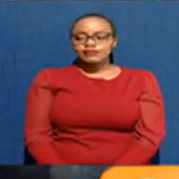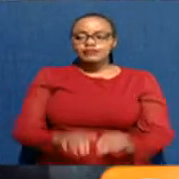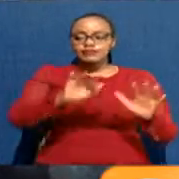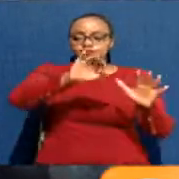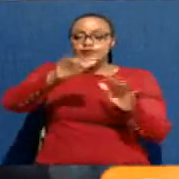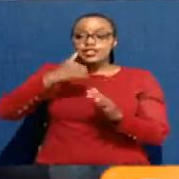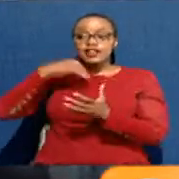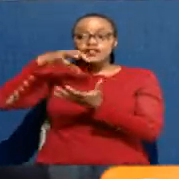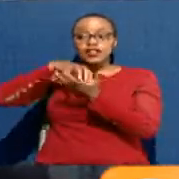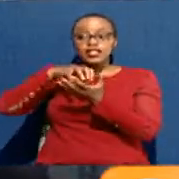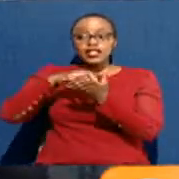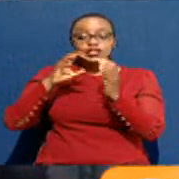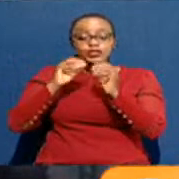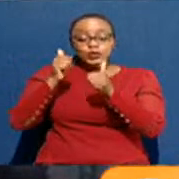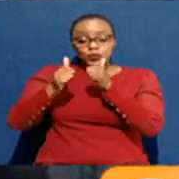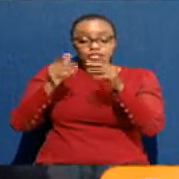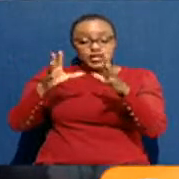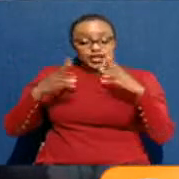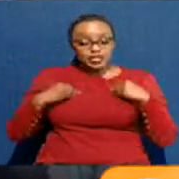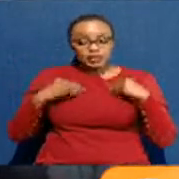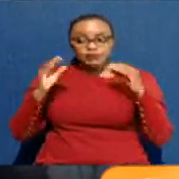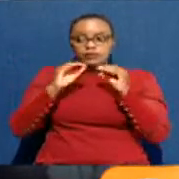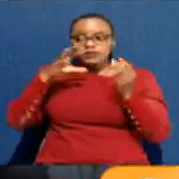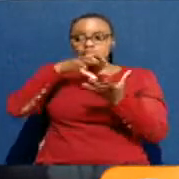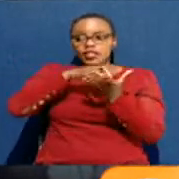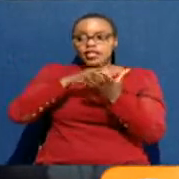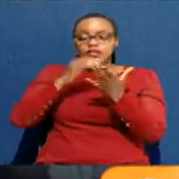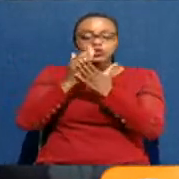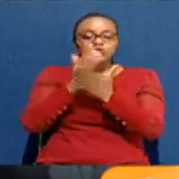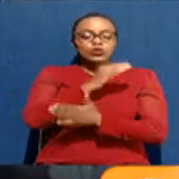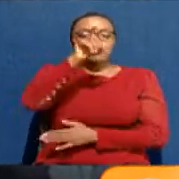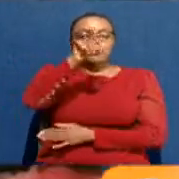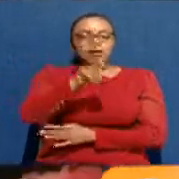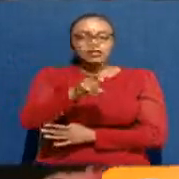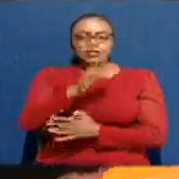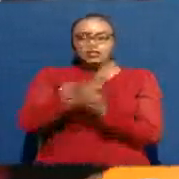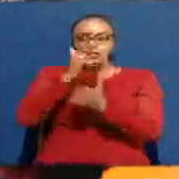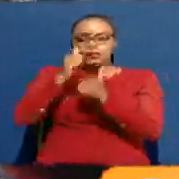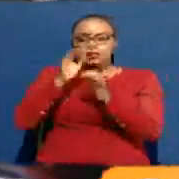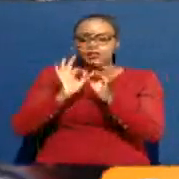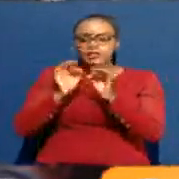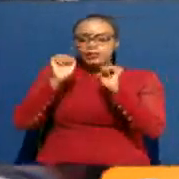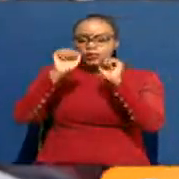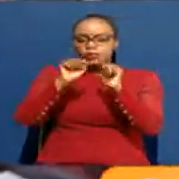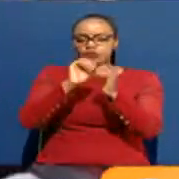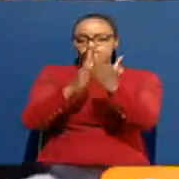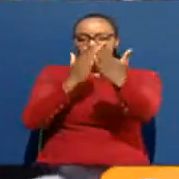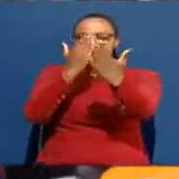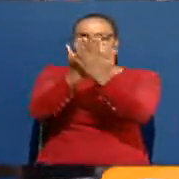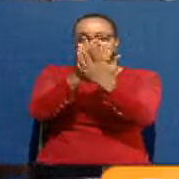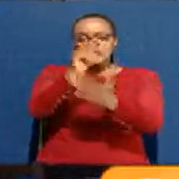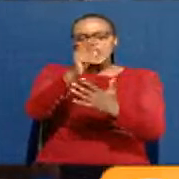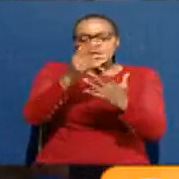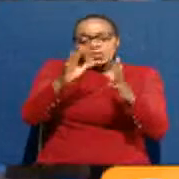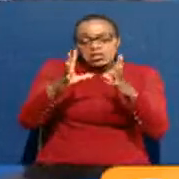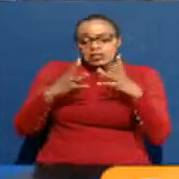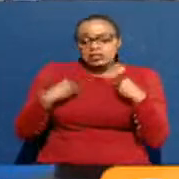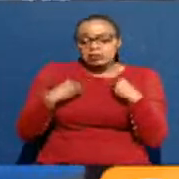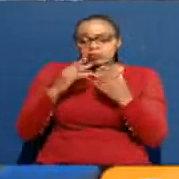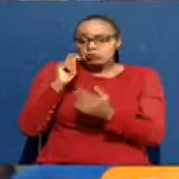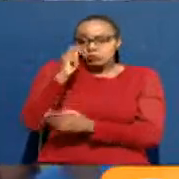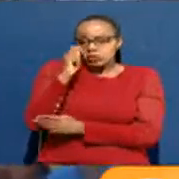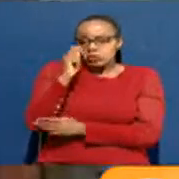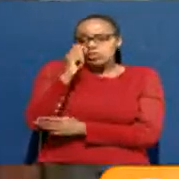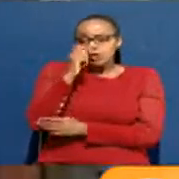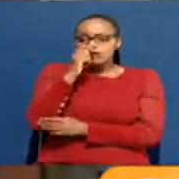Hakuna kesi tuta entertain hapo. Kesi watoe. In what could be interpreted as a submission to President William Ruto's threat to